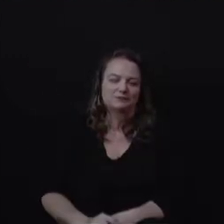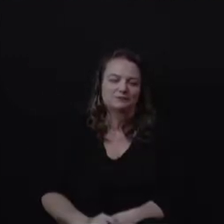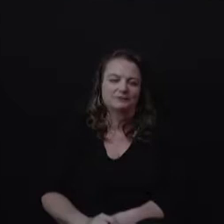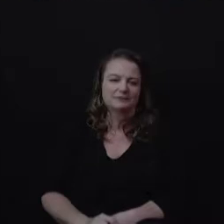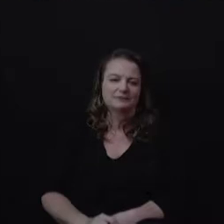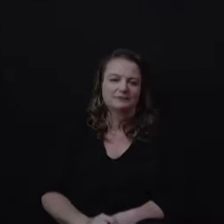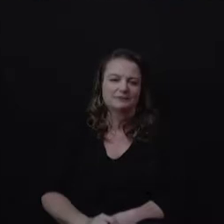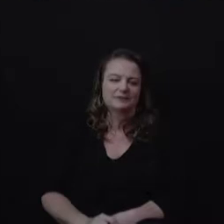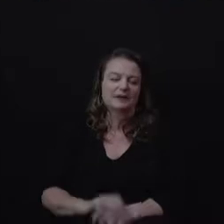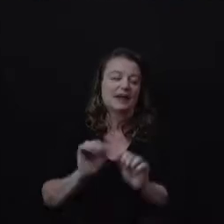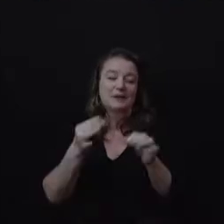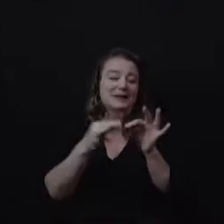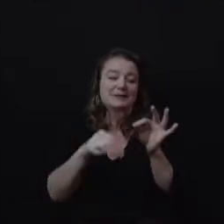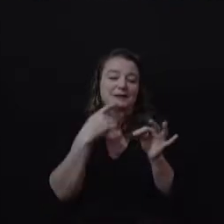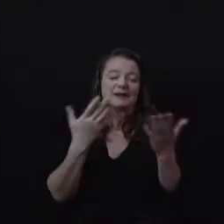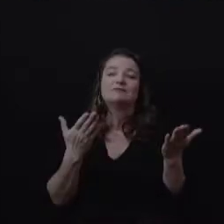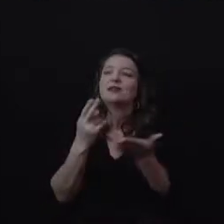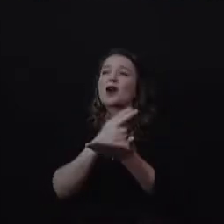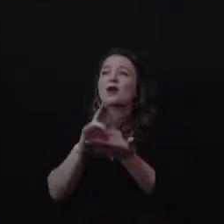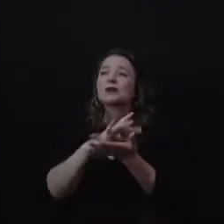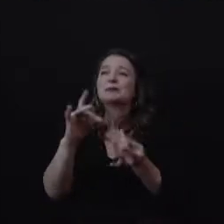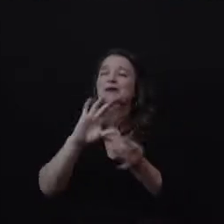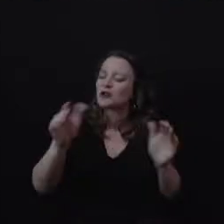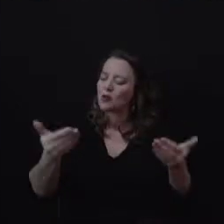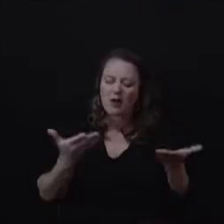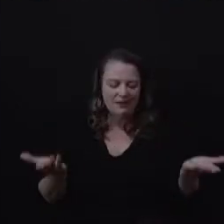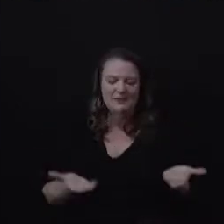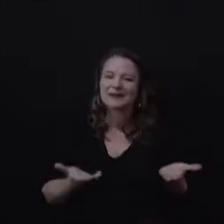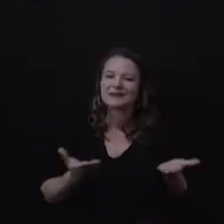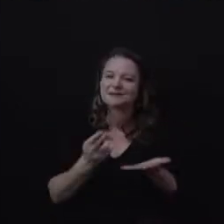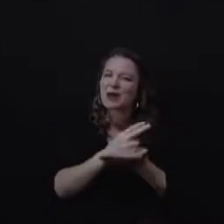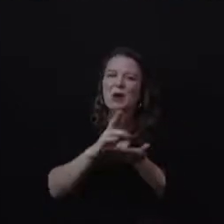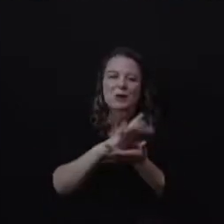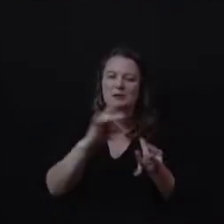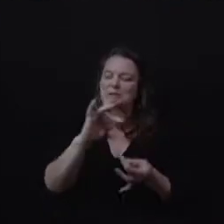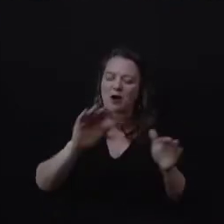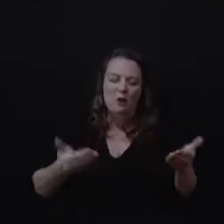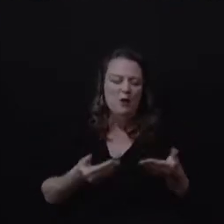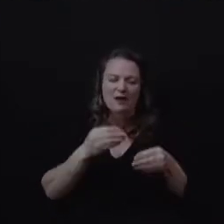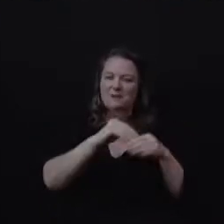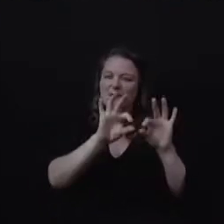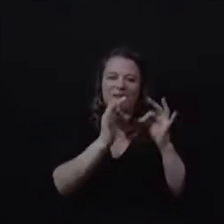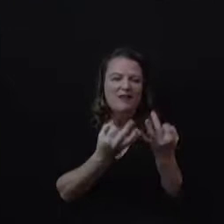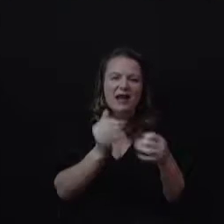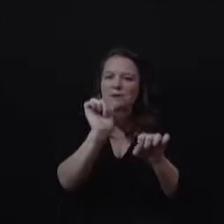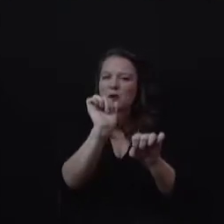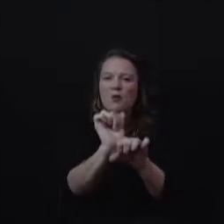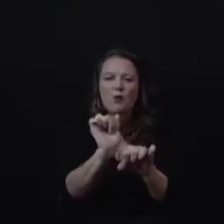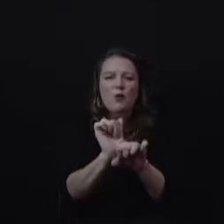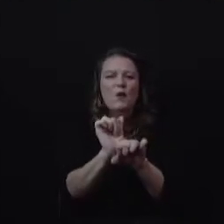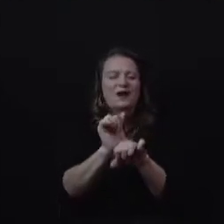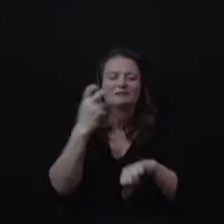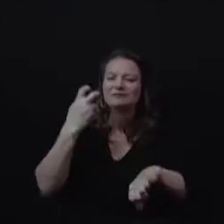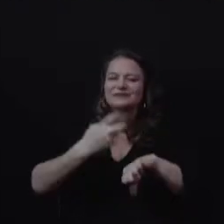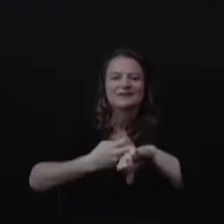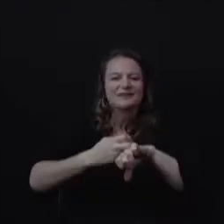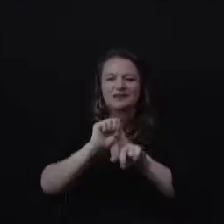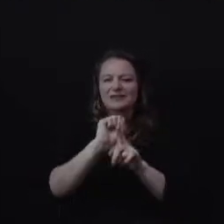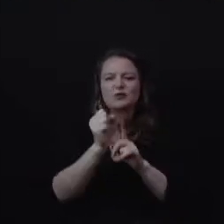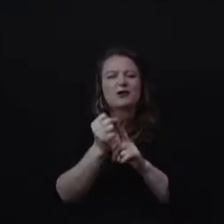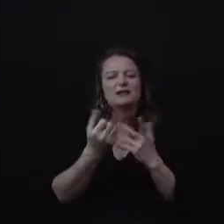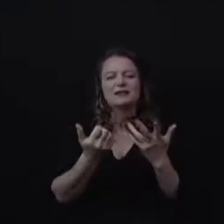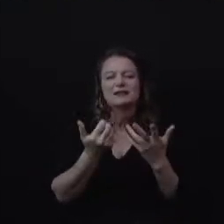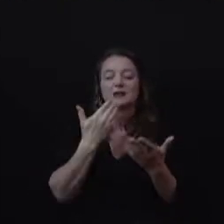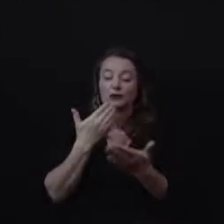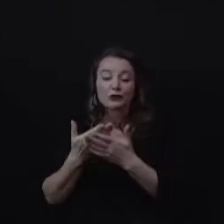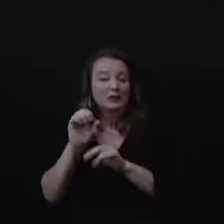And we can simply say, Holy Spirit, you are welcome here. Holy Spirit, you are welcome in my family, in my work, in this difficult situation, in this